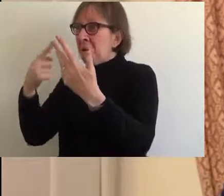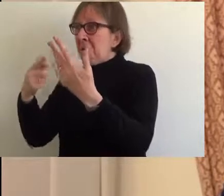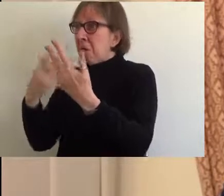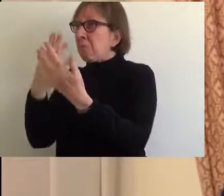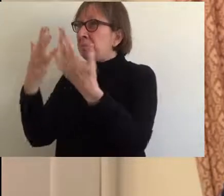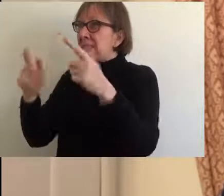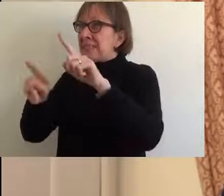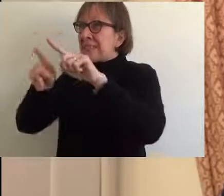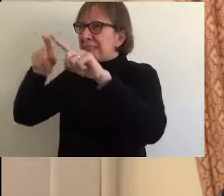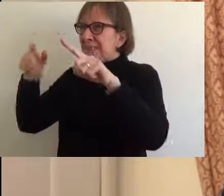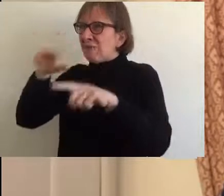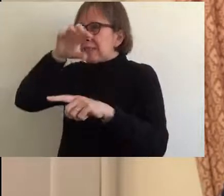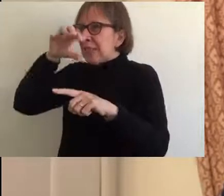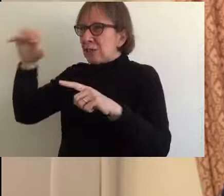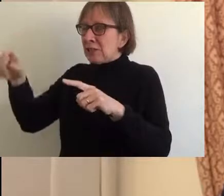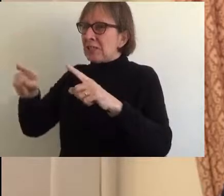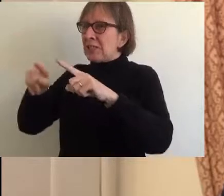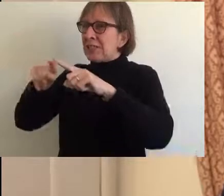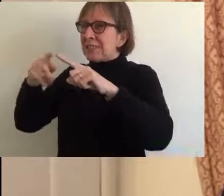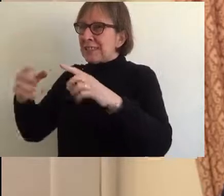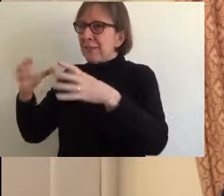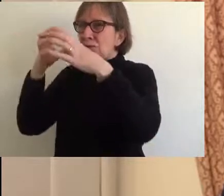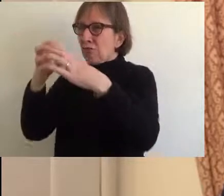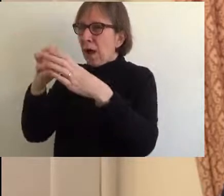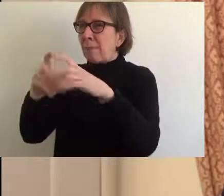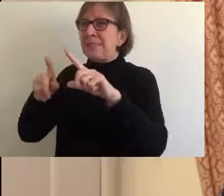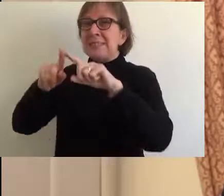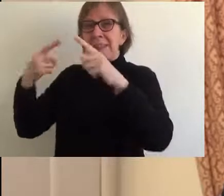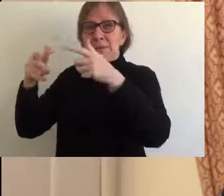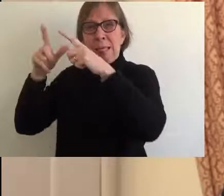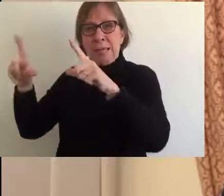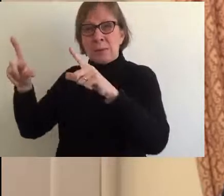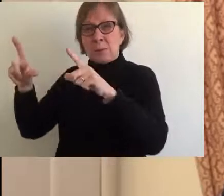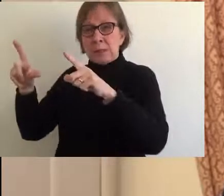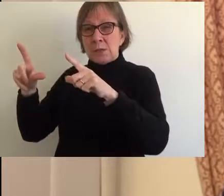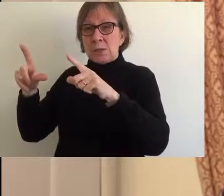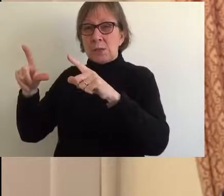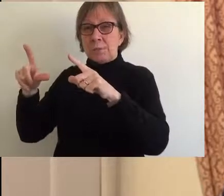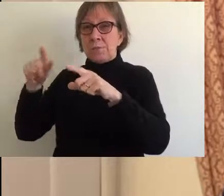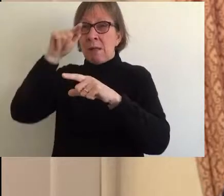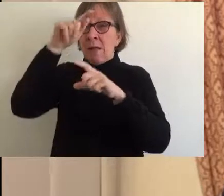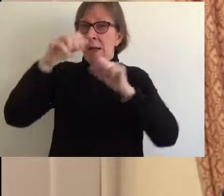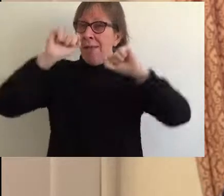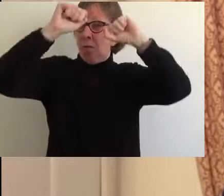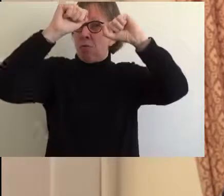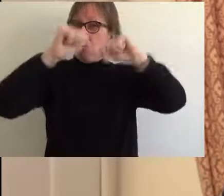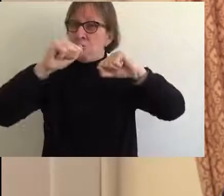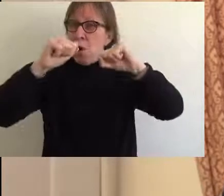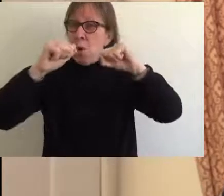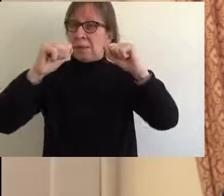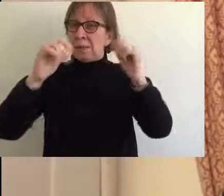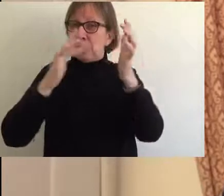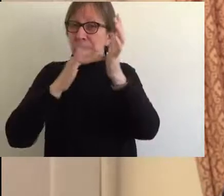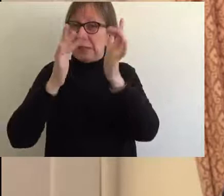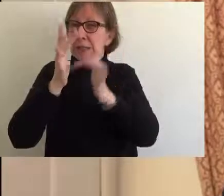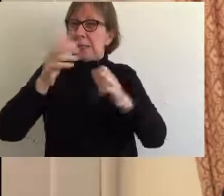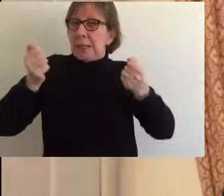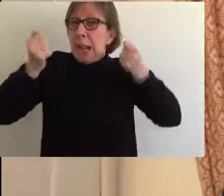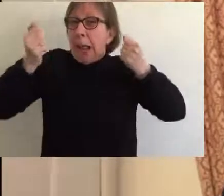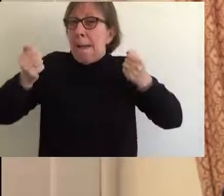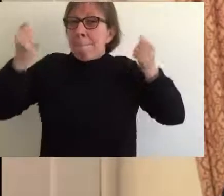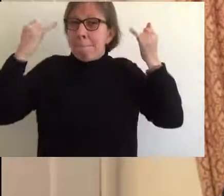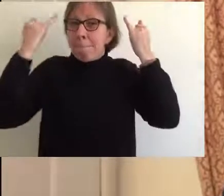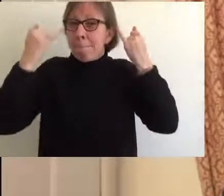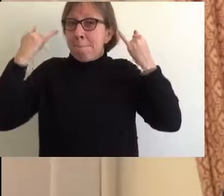nation, tribe, people, and language, standing before the throne and the Lamb. They